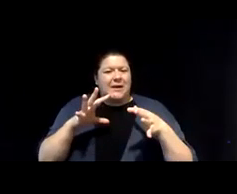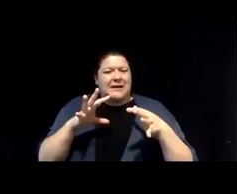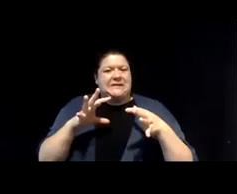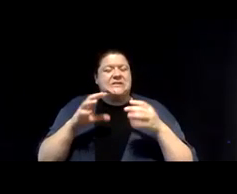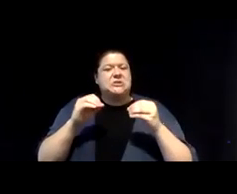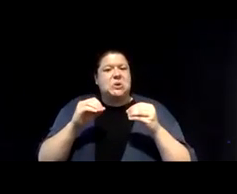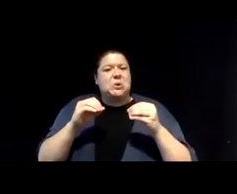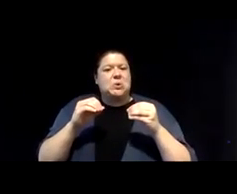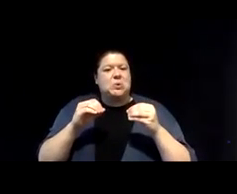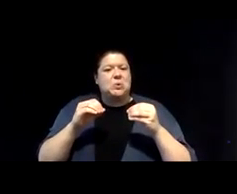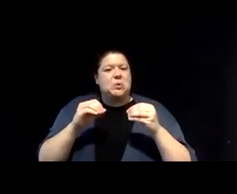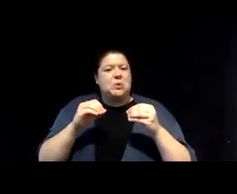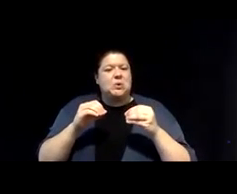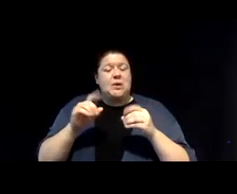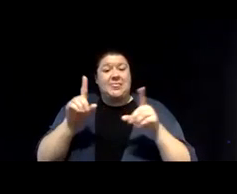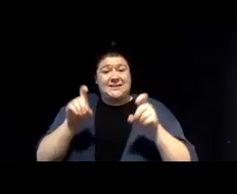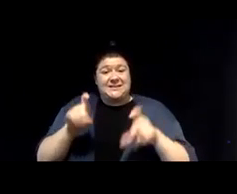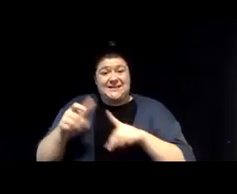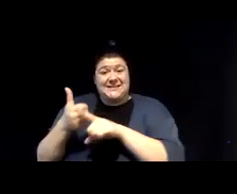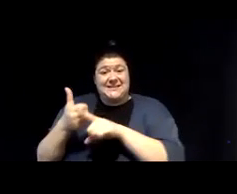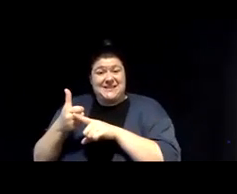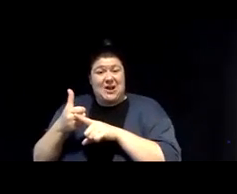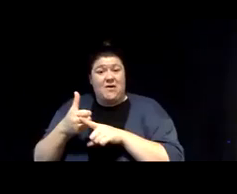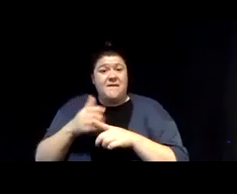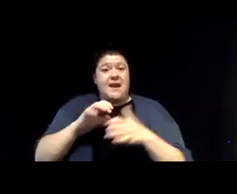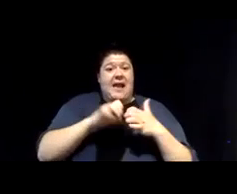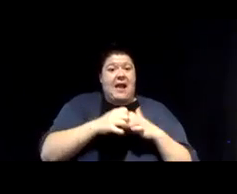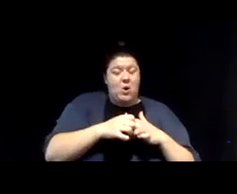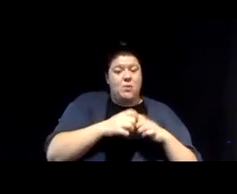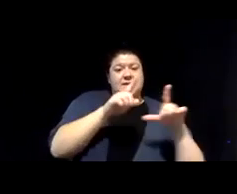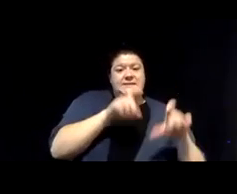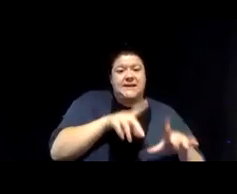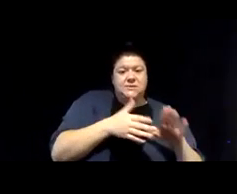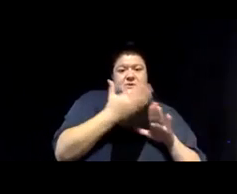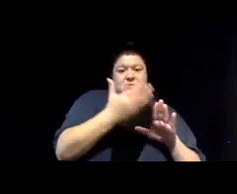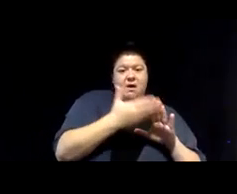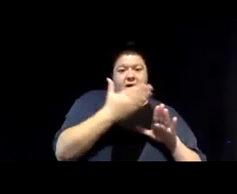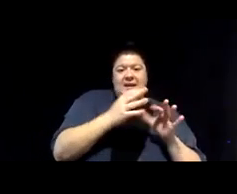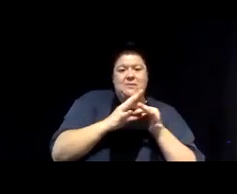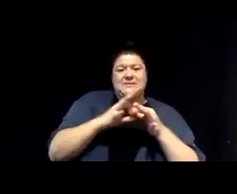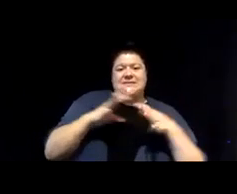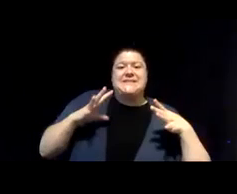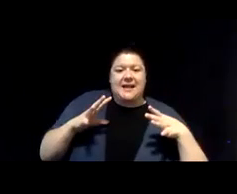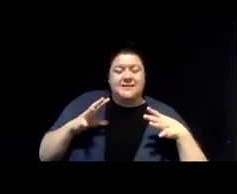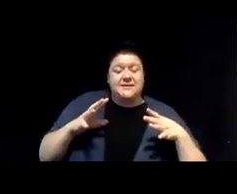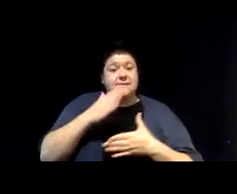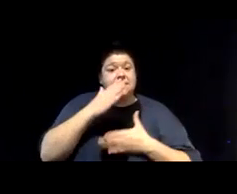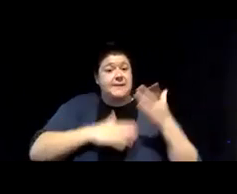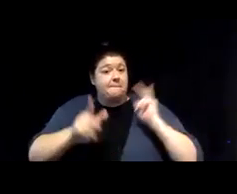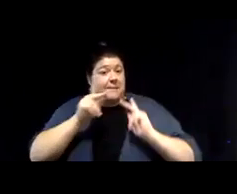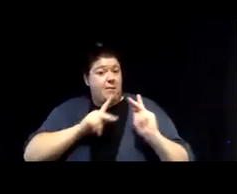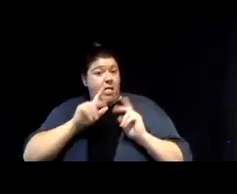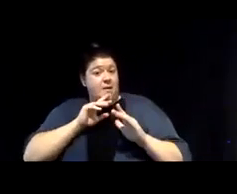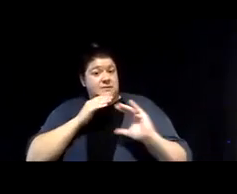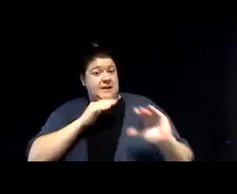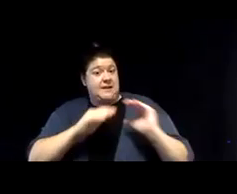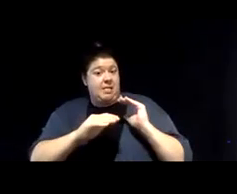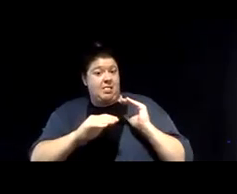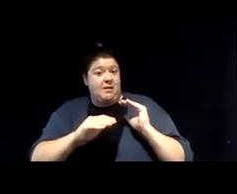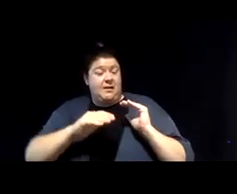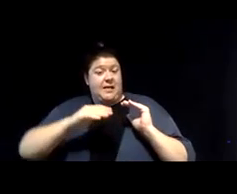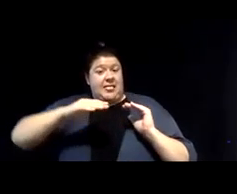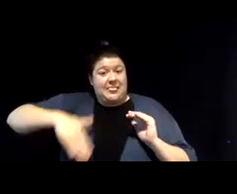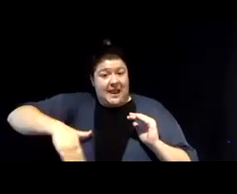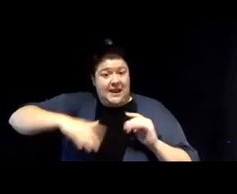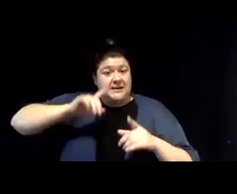and the test itself. And some people had no problems with it. And some people, like with you, I was emailing late